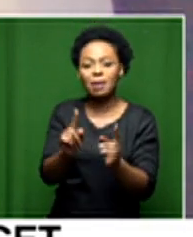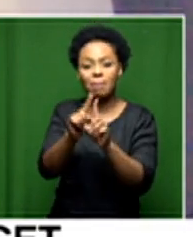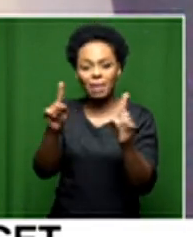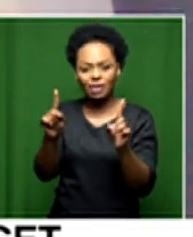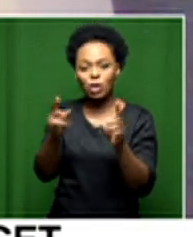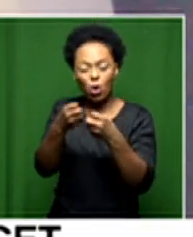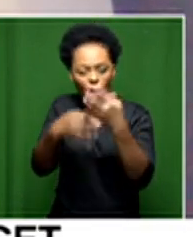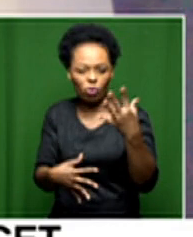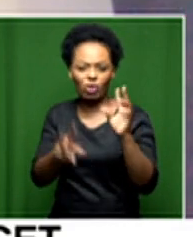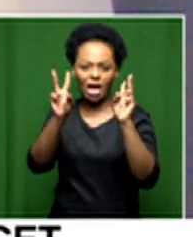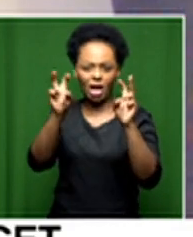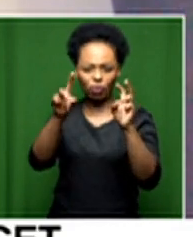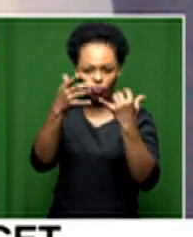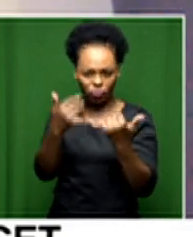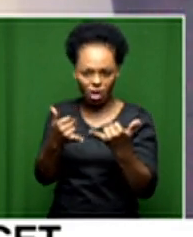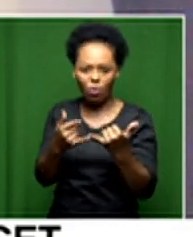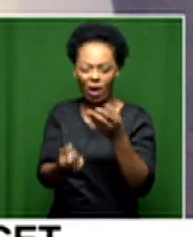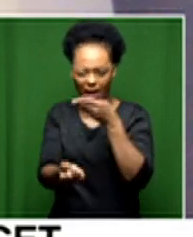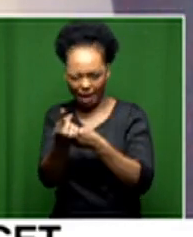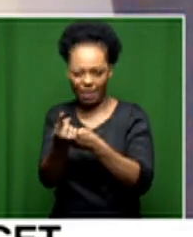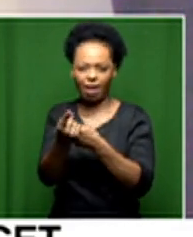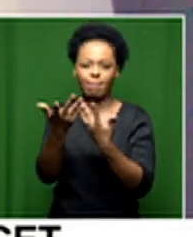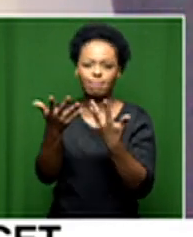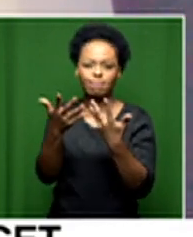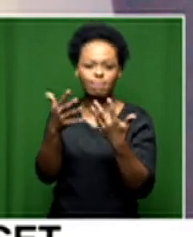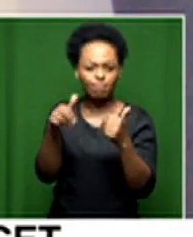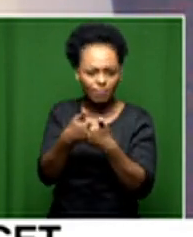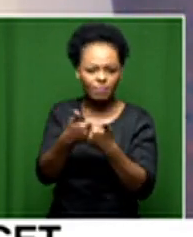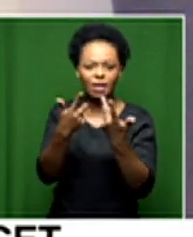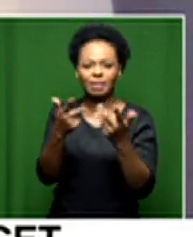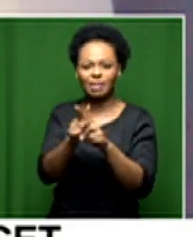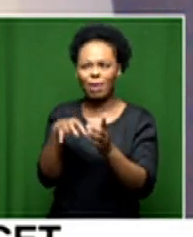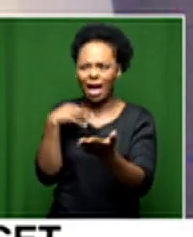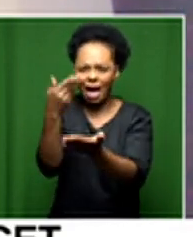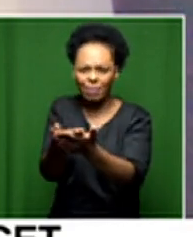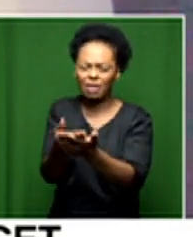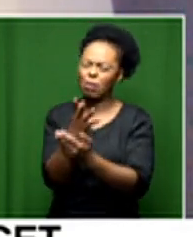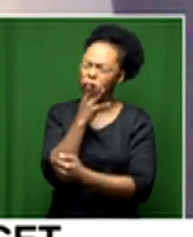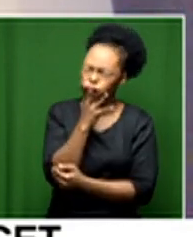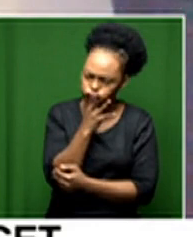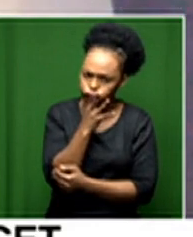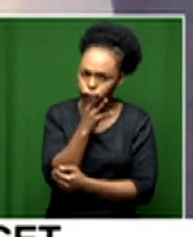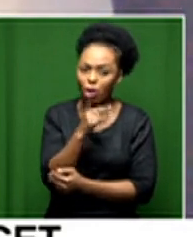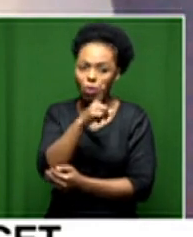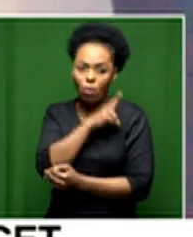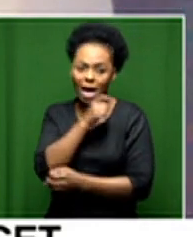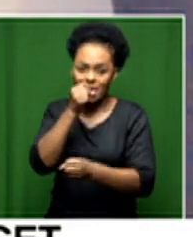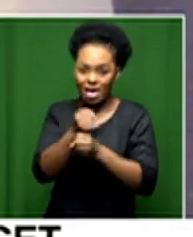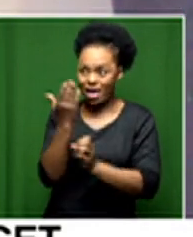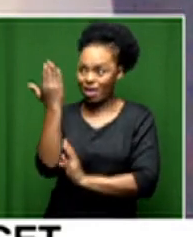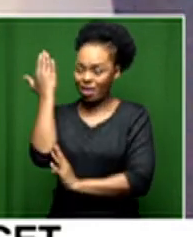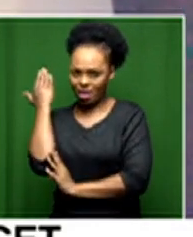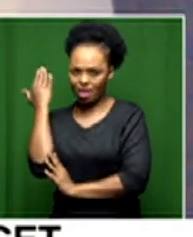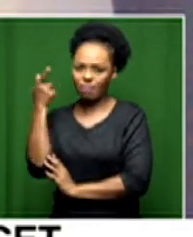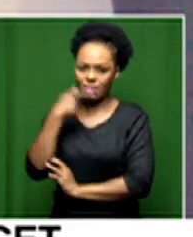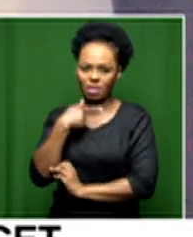of issues that have led to an increased number of applications. Last year, just to bring